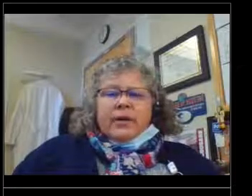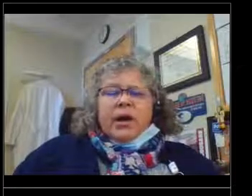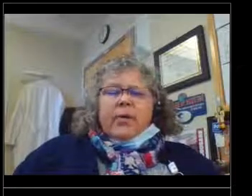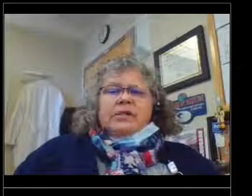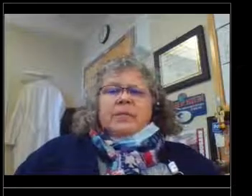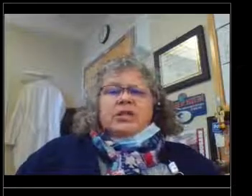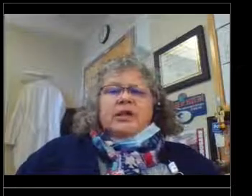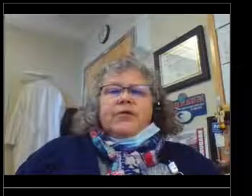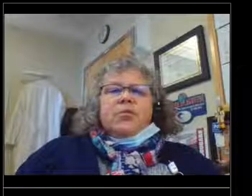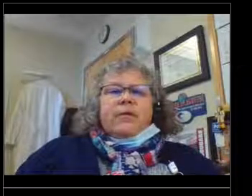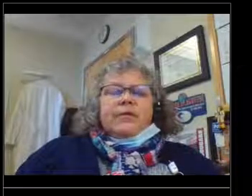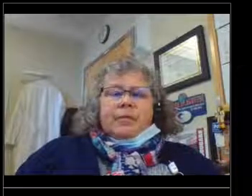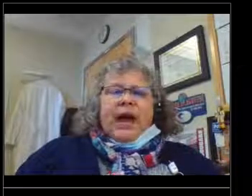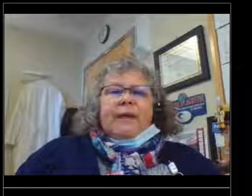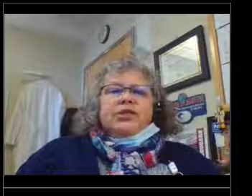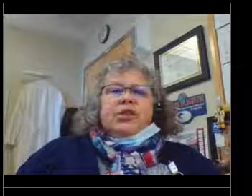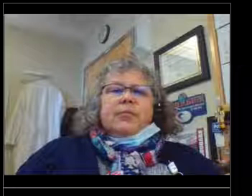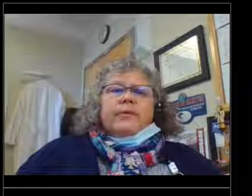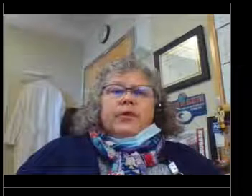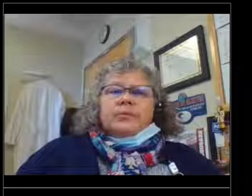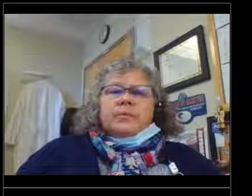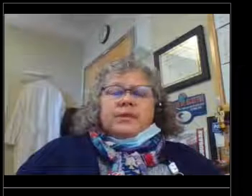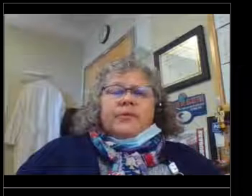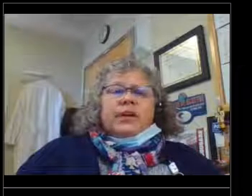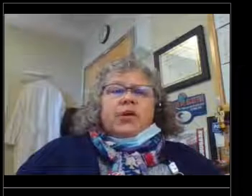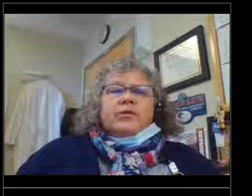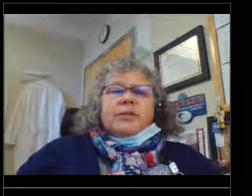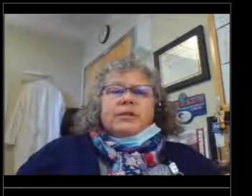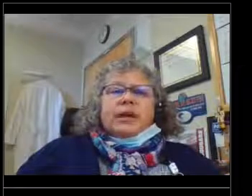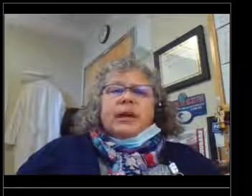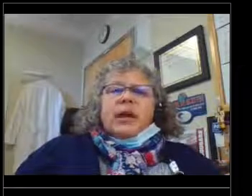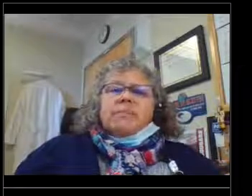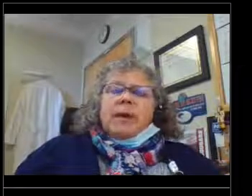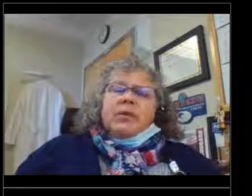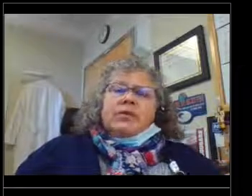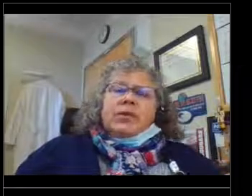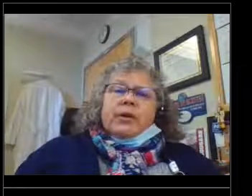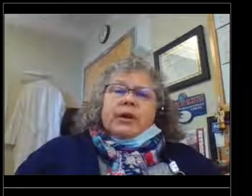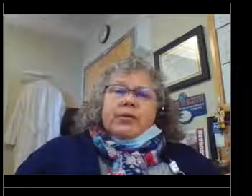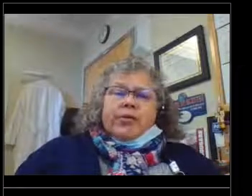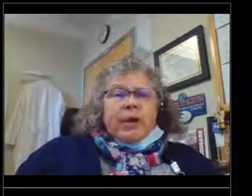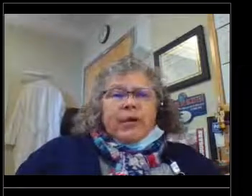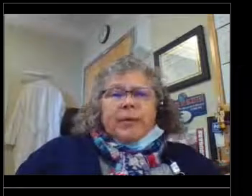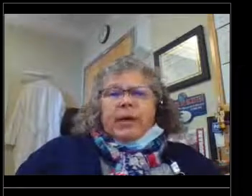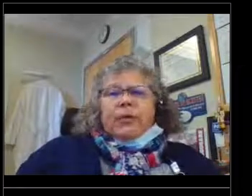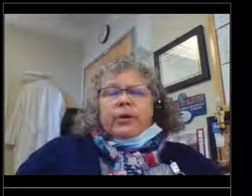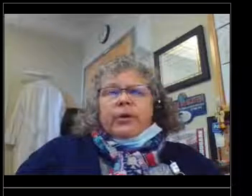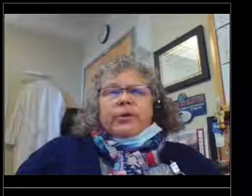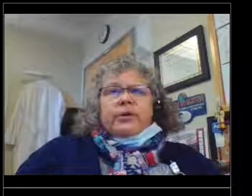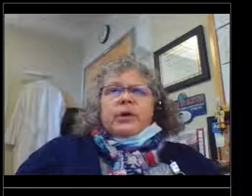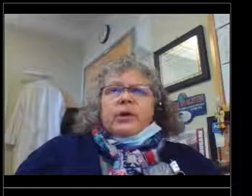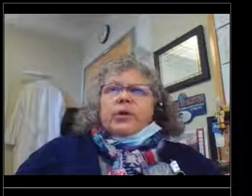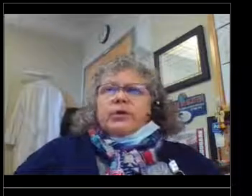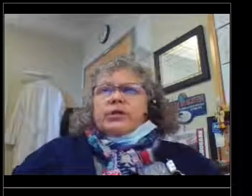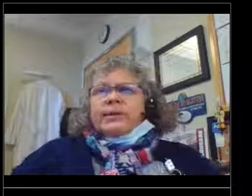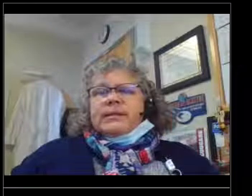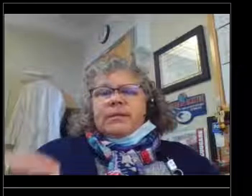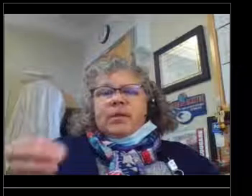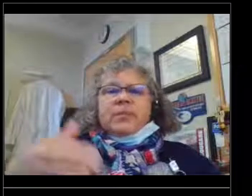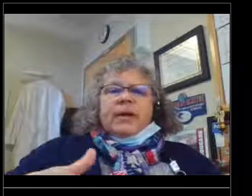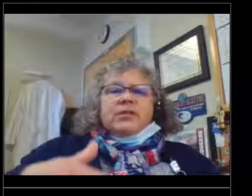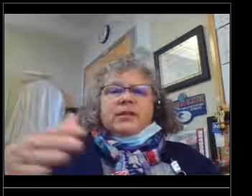the doc in their note, especially if you want them to have a chart review specifically over something. Maybe you're starting a new therapy, or